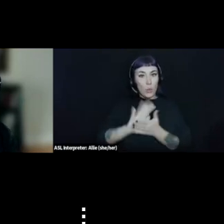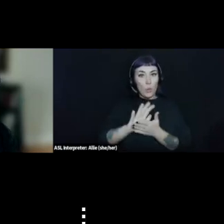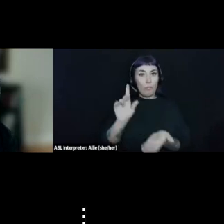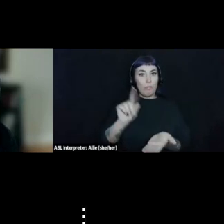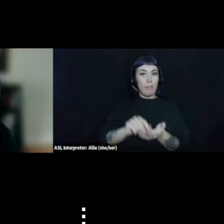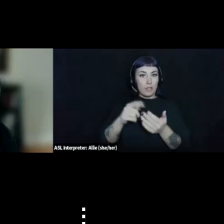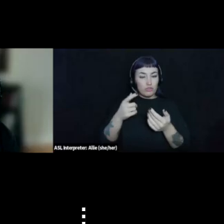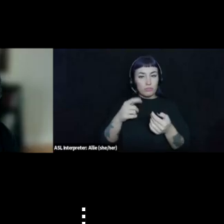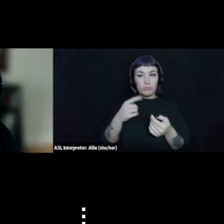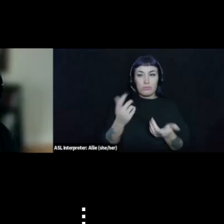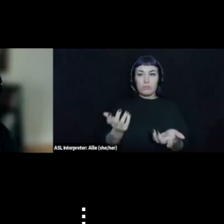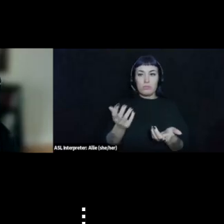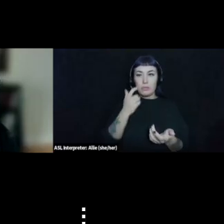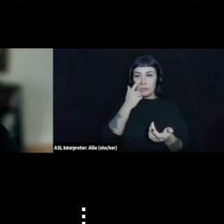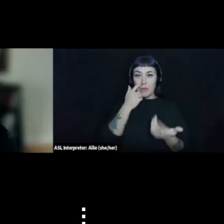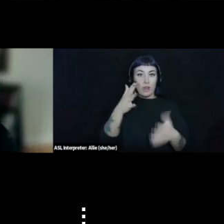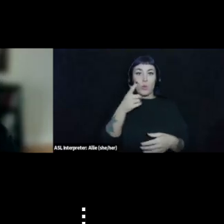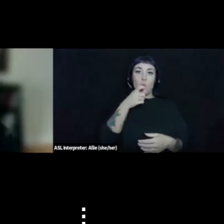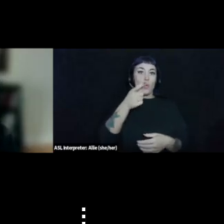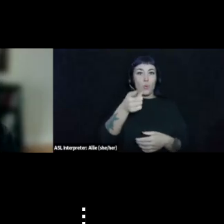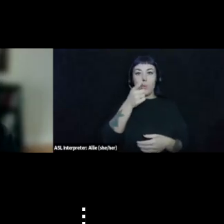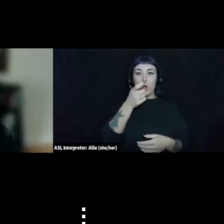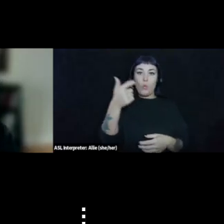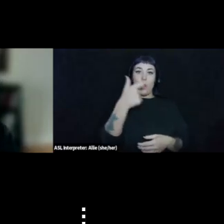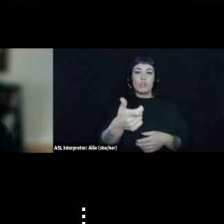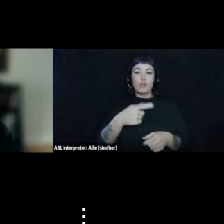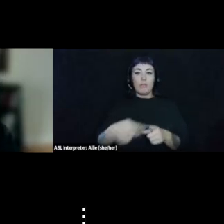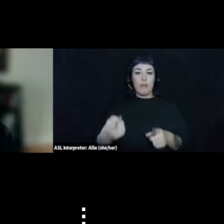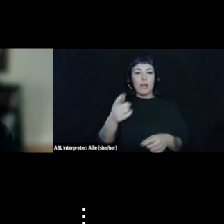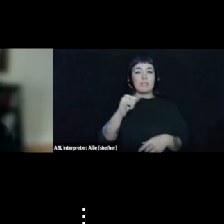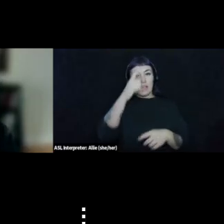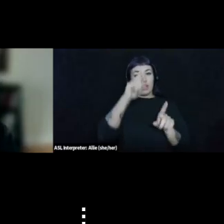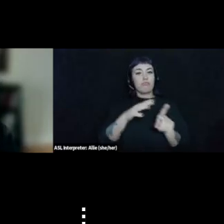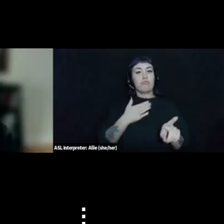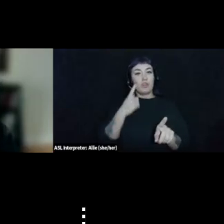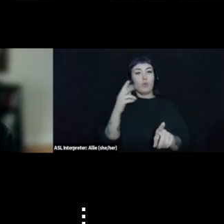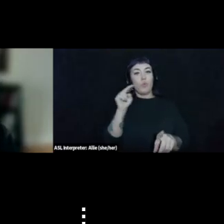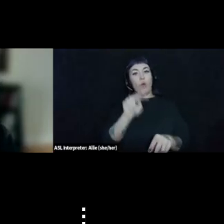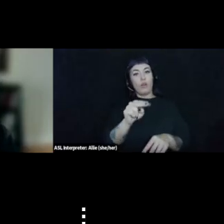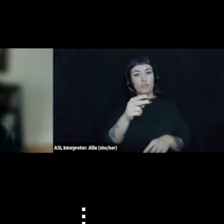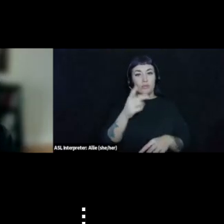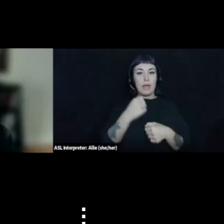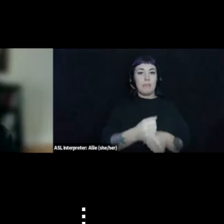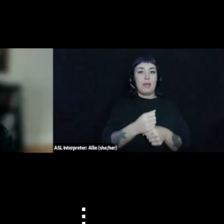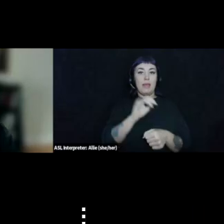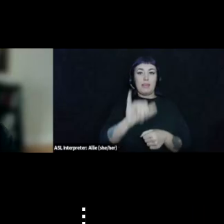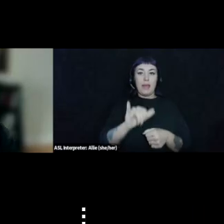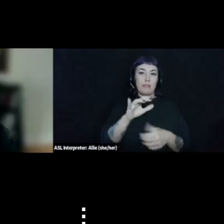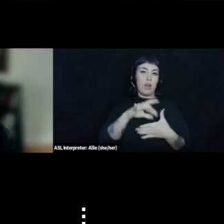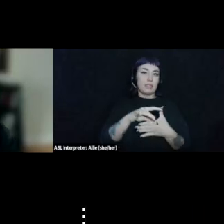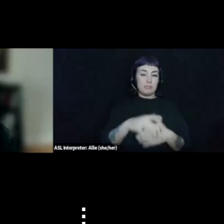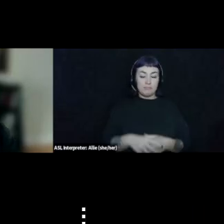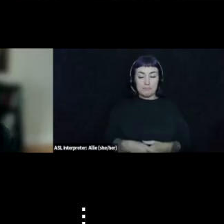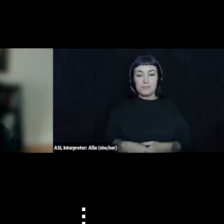it, they don't know you're watching it, but they gave their consent for you to watch it by creating this content.